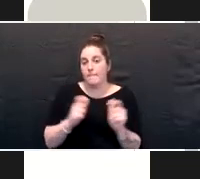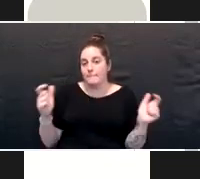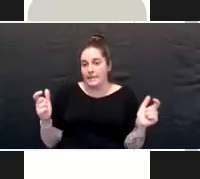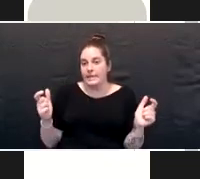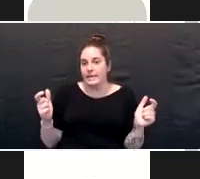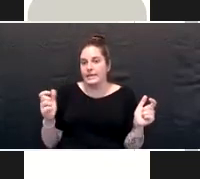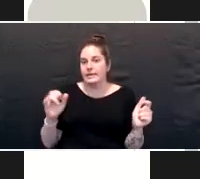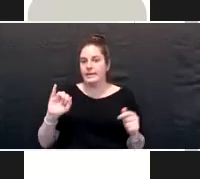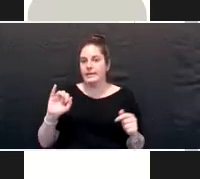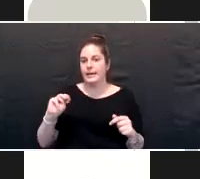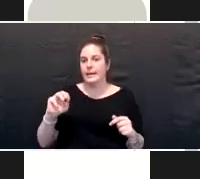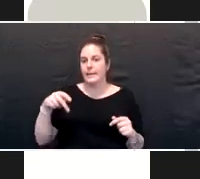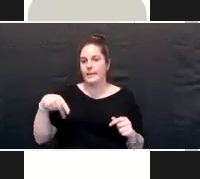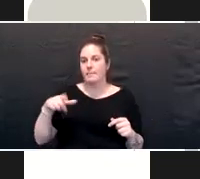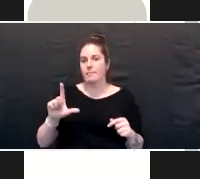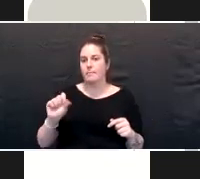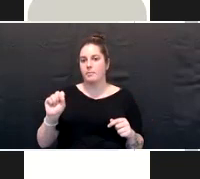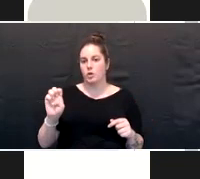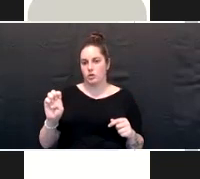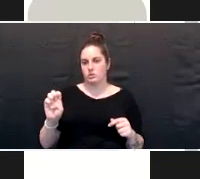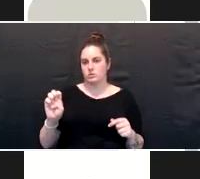larger impulse. Okay.